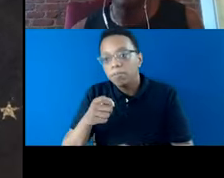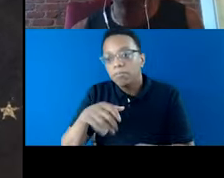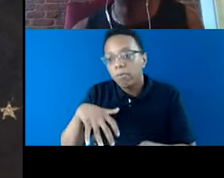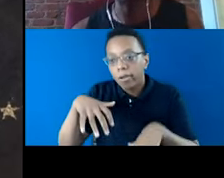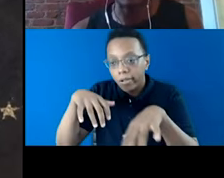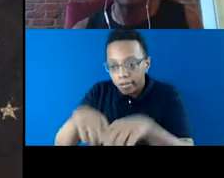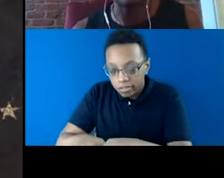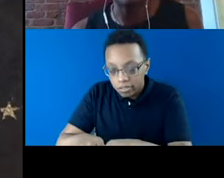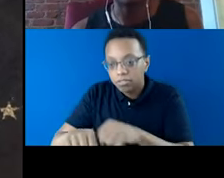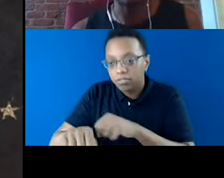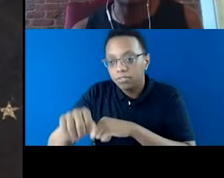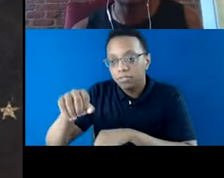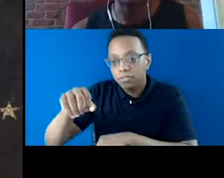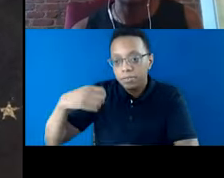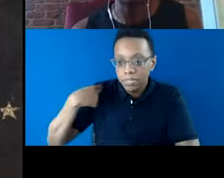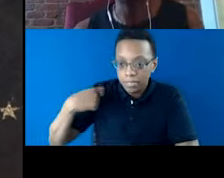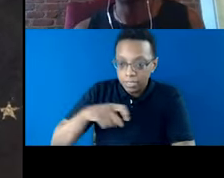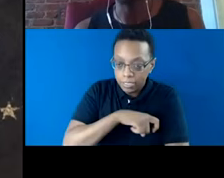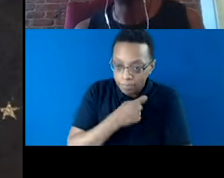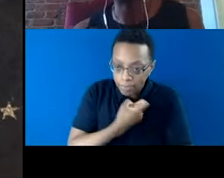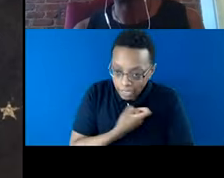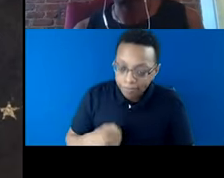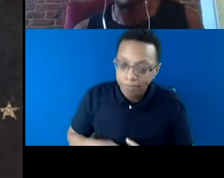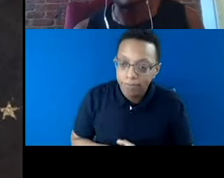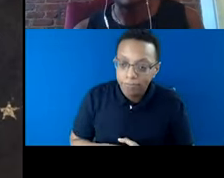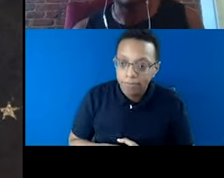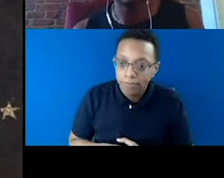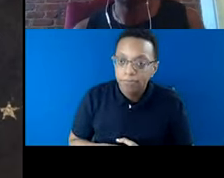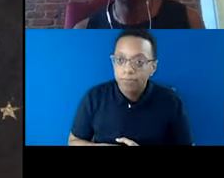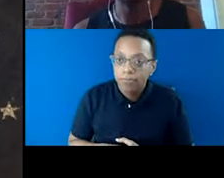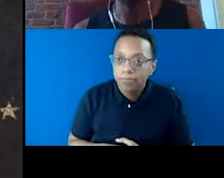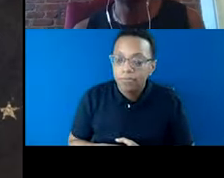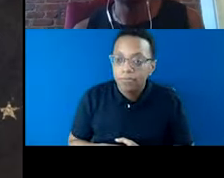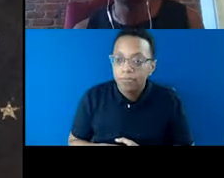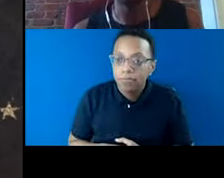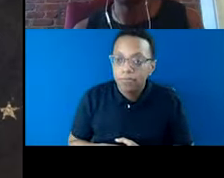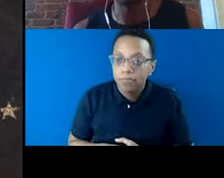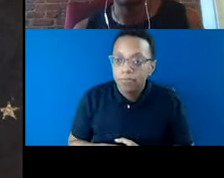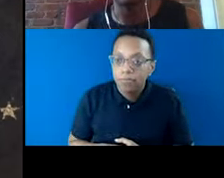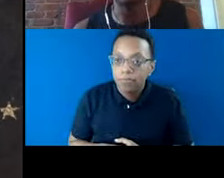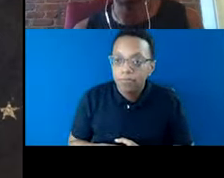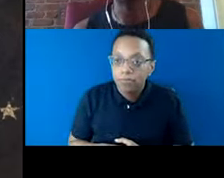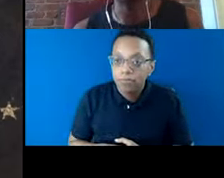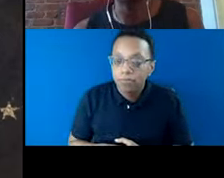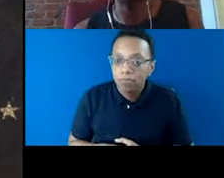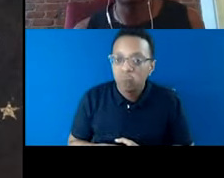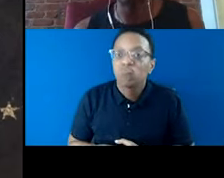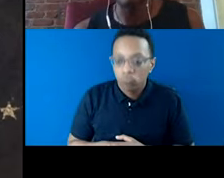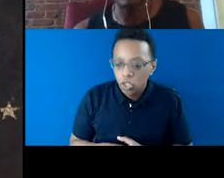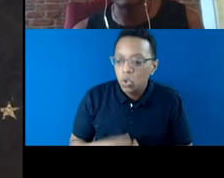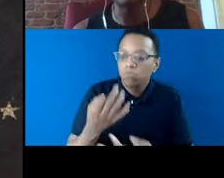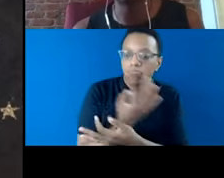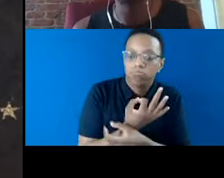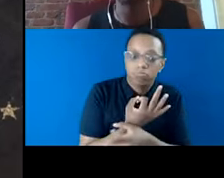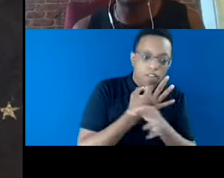colonialism of Spain or the Spanish, and then comes very quickly into the sphere of influence and starts selling the